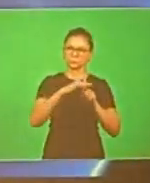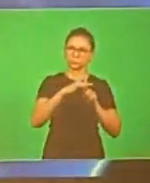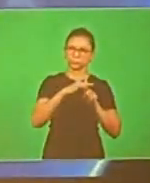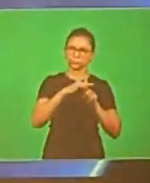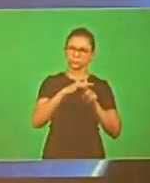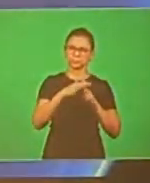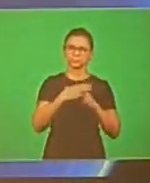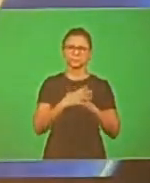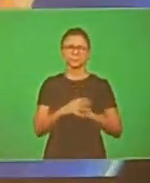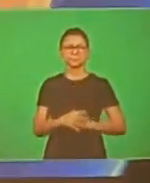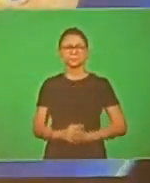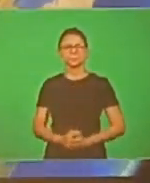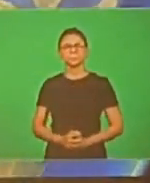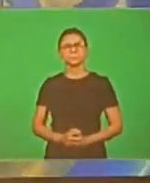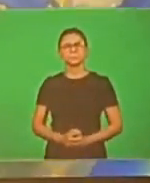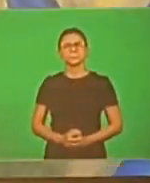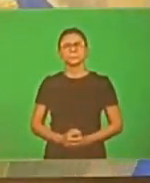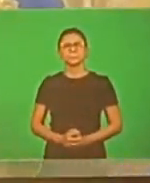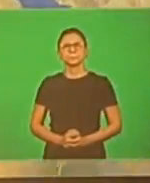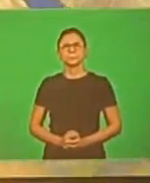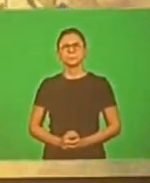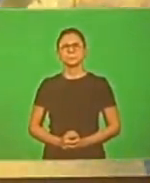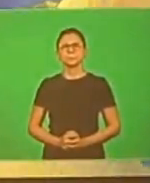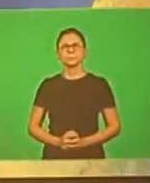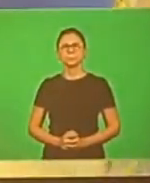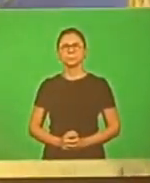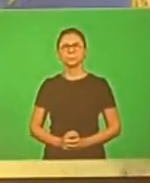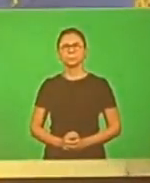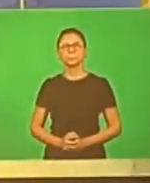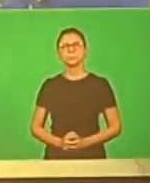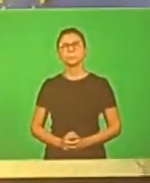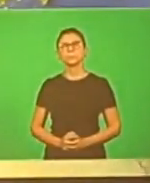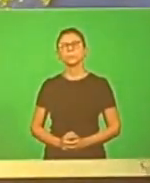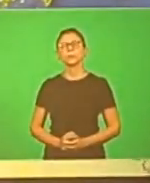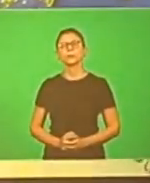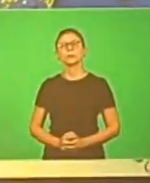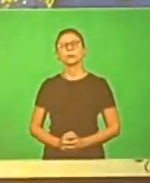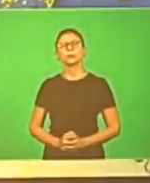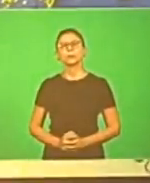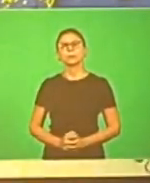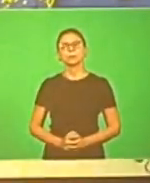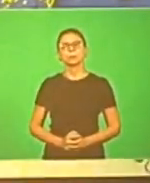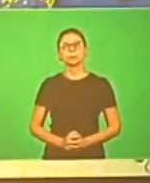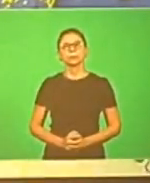the death event of Jesus Christ in the cross.